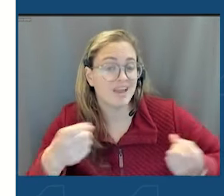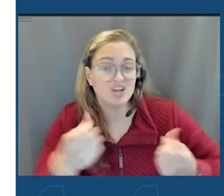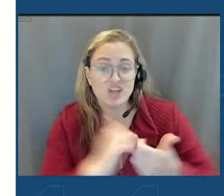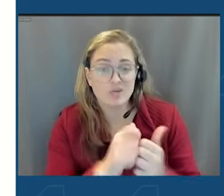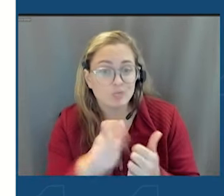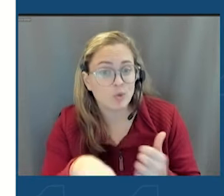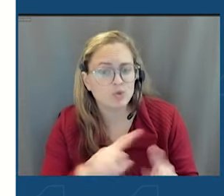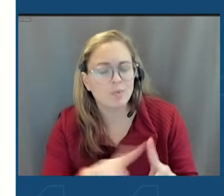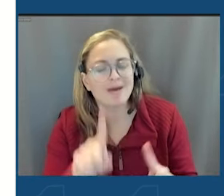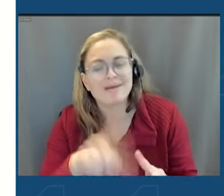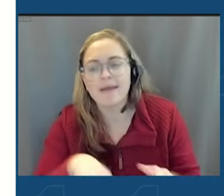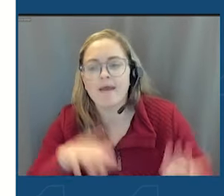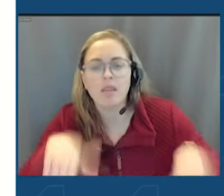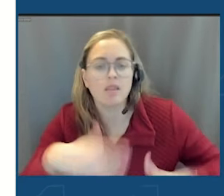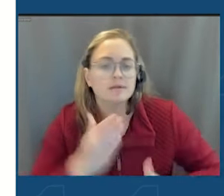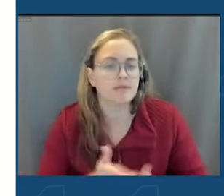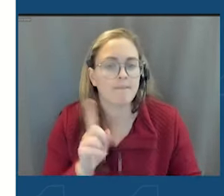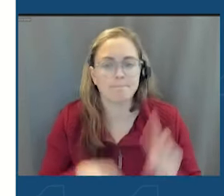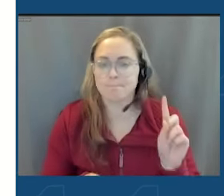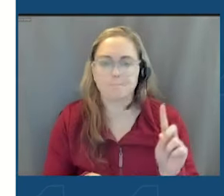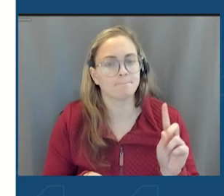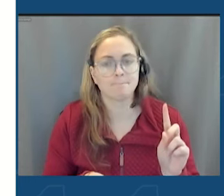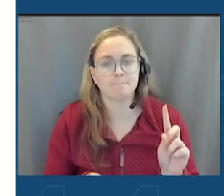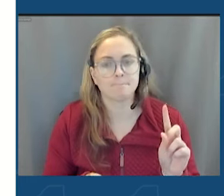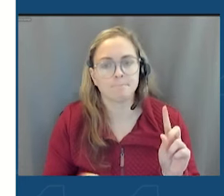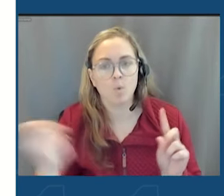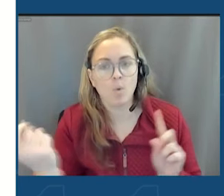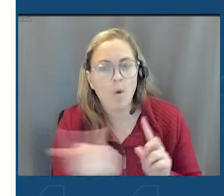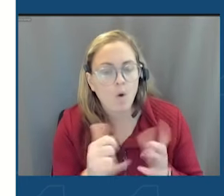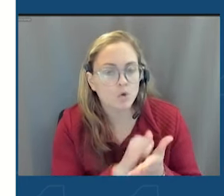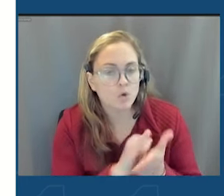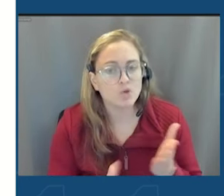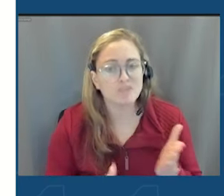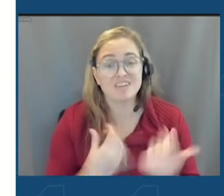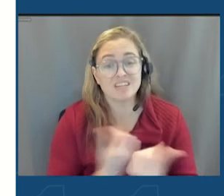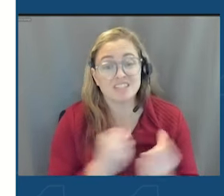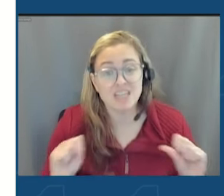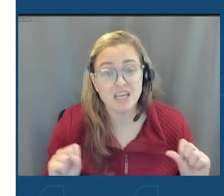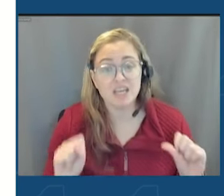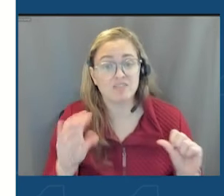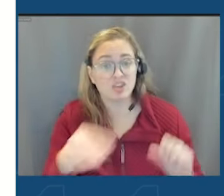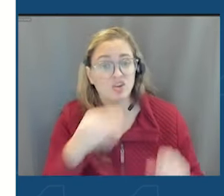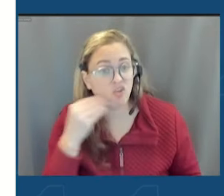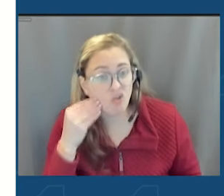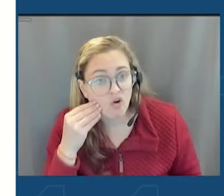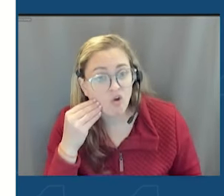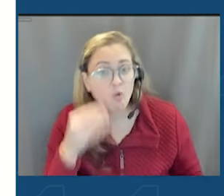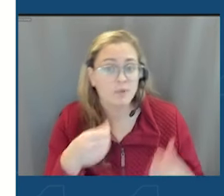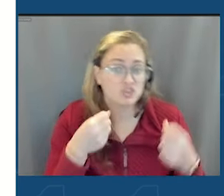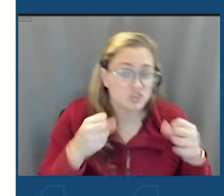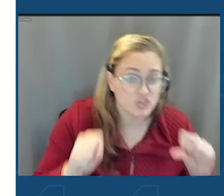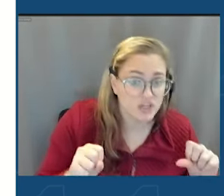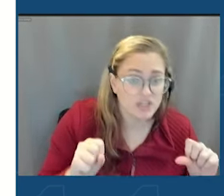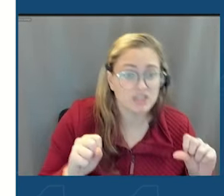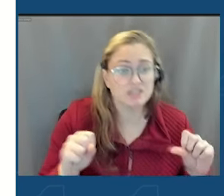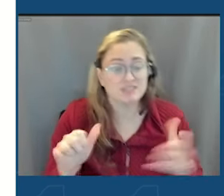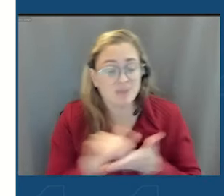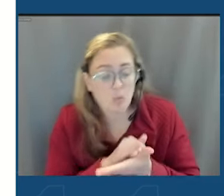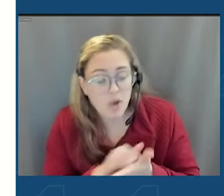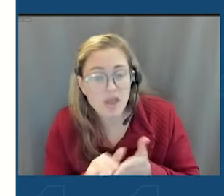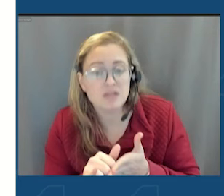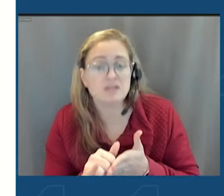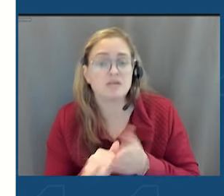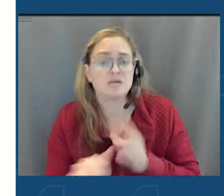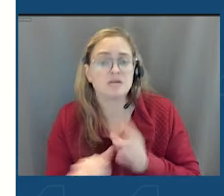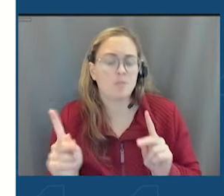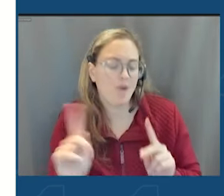cannot rest until every single New Yorker feels safe in their homes, in their streets, on the subways, their places